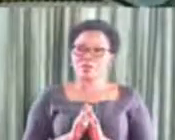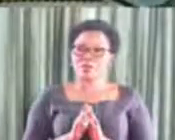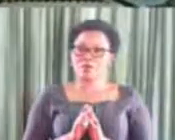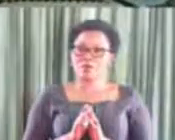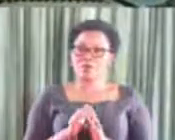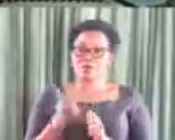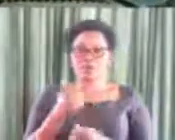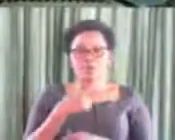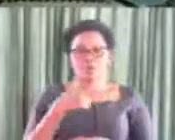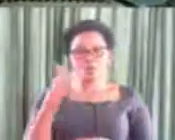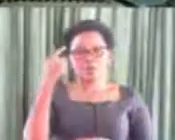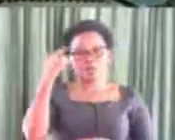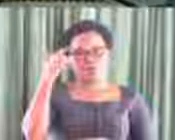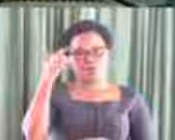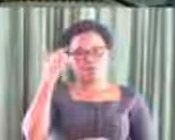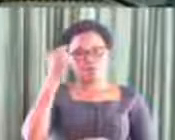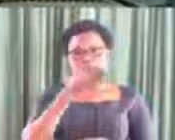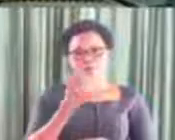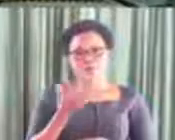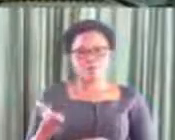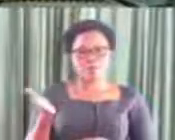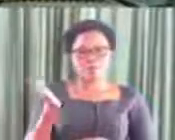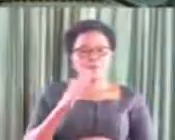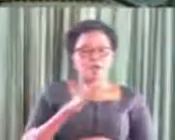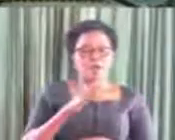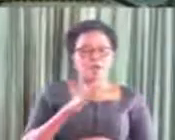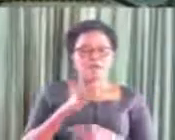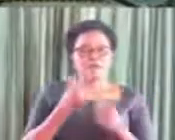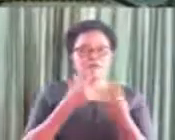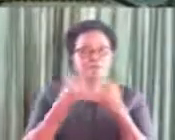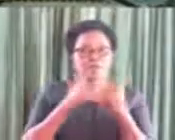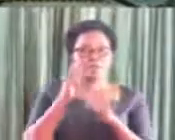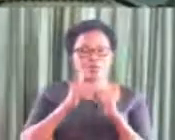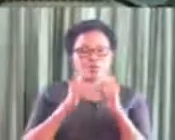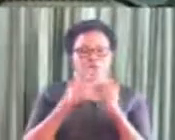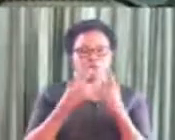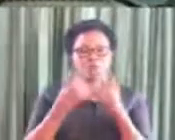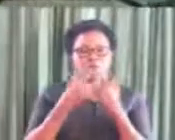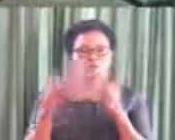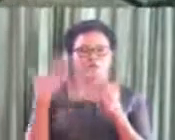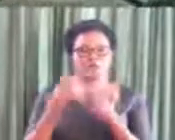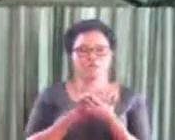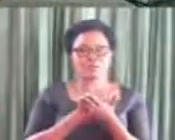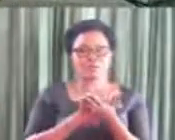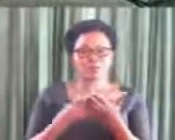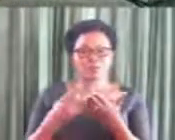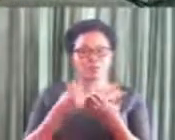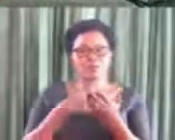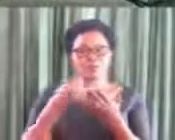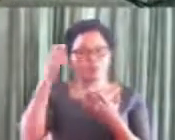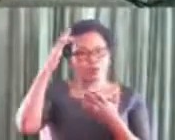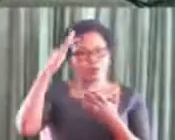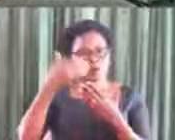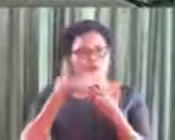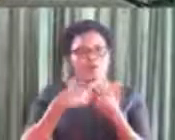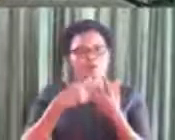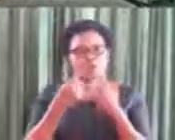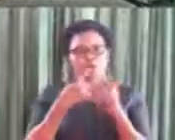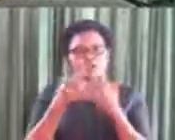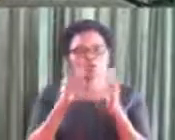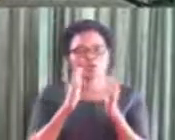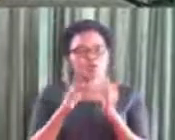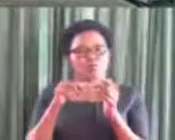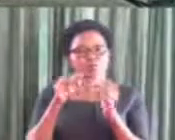I think let's go back to the discussion we had last time, and I referred you to the case, the Camry cases. Did you have a